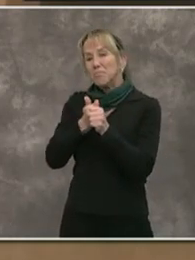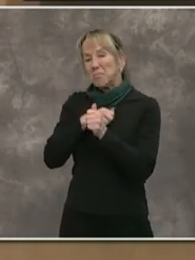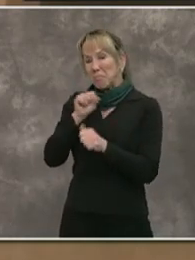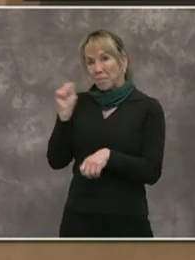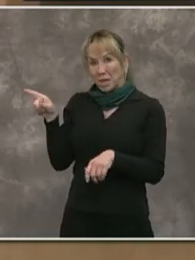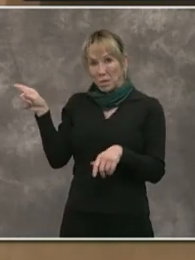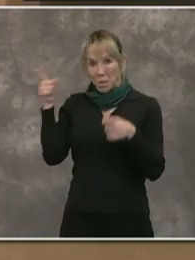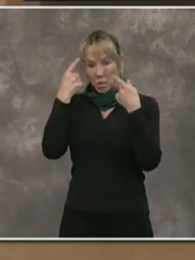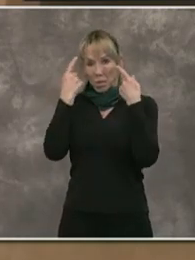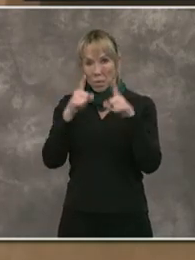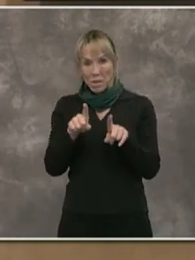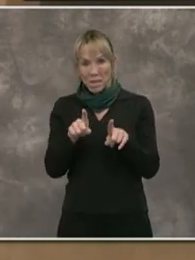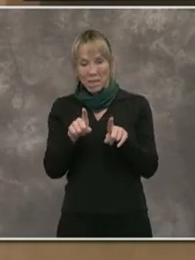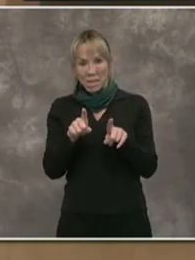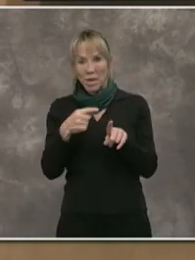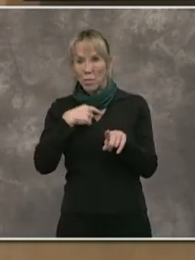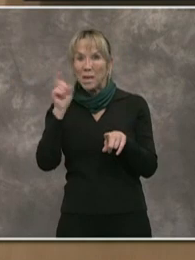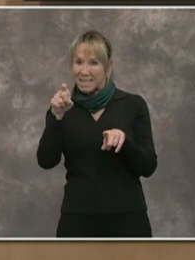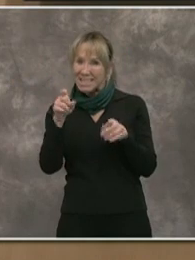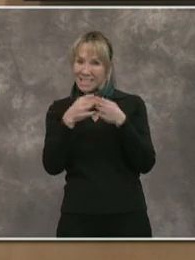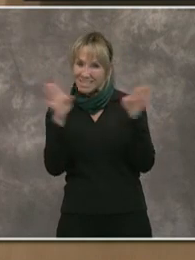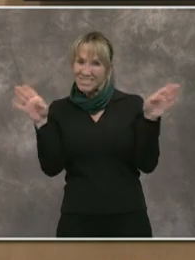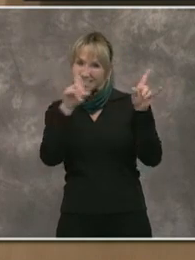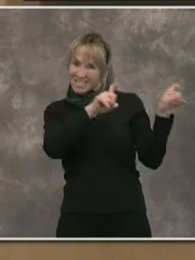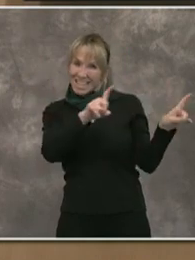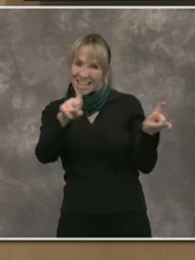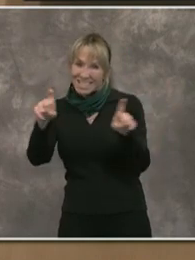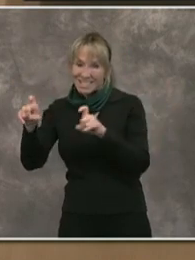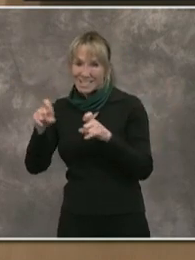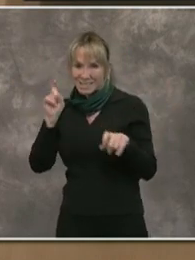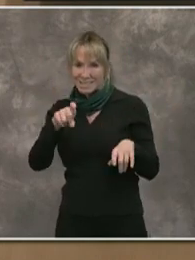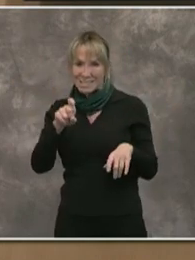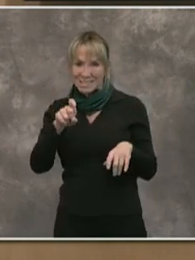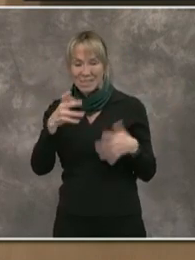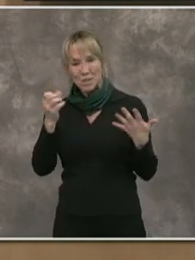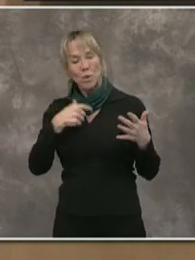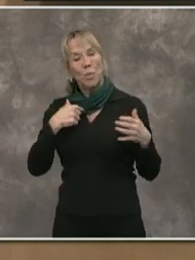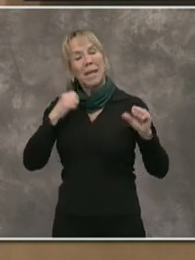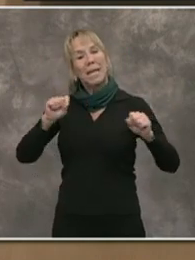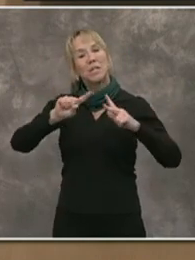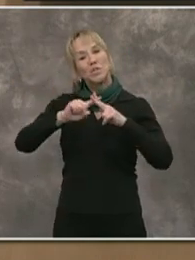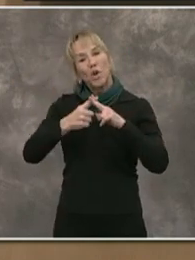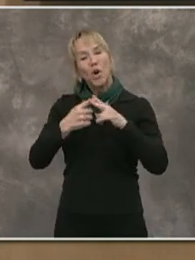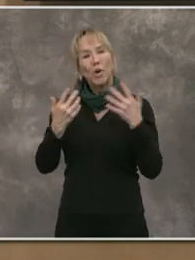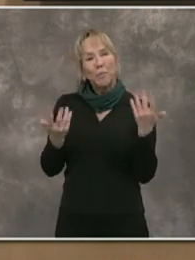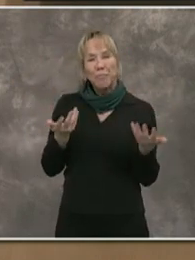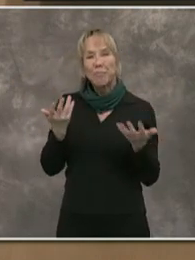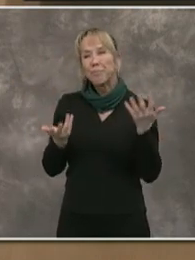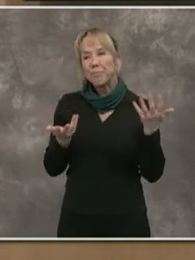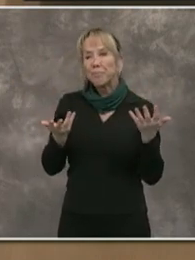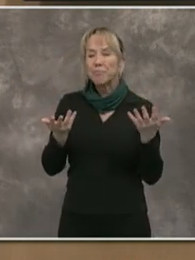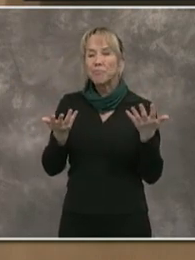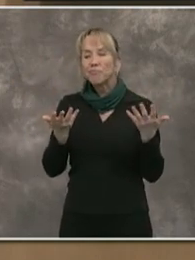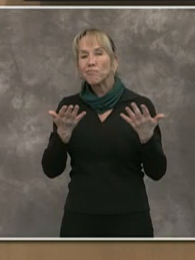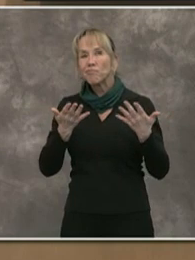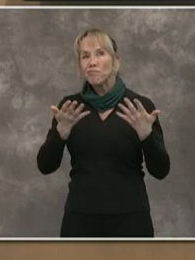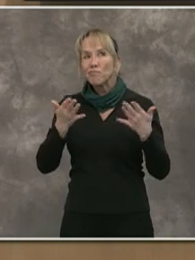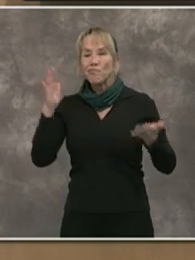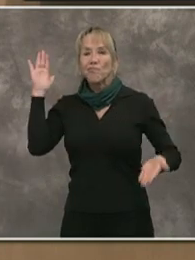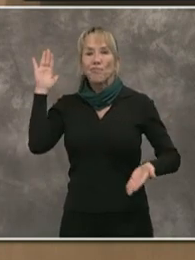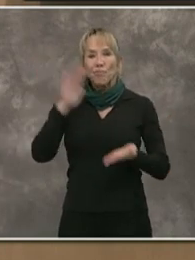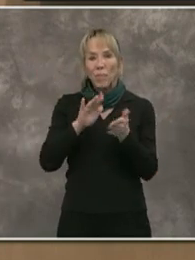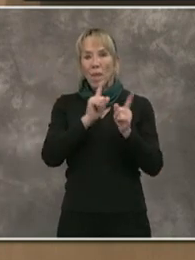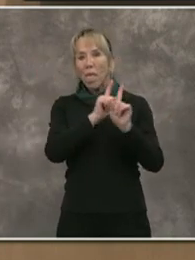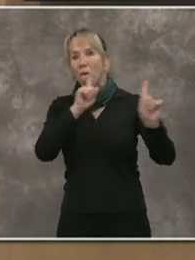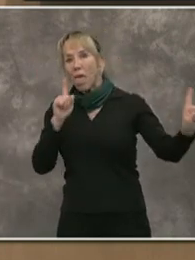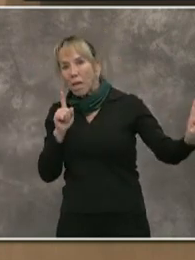agree that we need widespread testing in order to start to relax some of these social distancing orders that